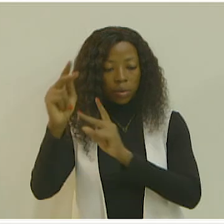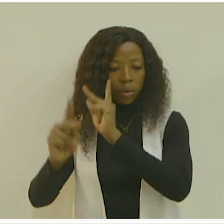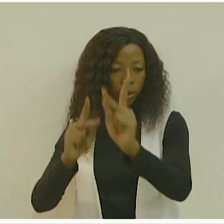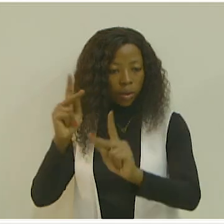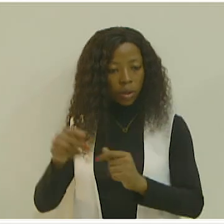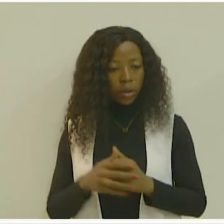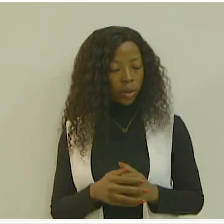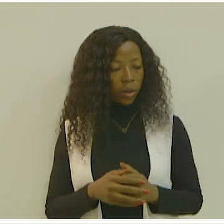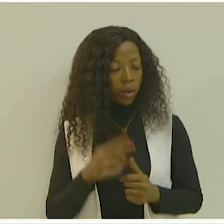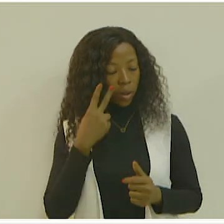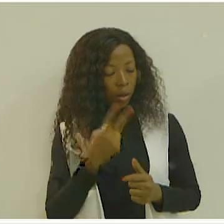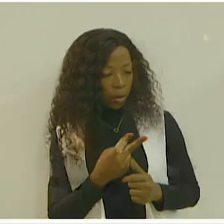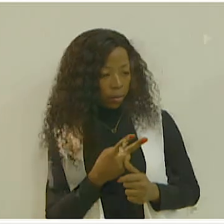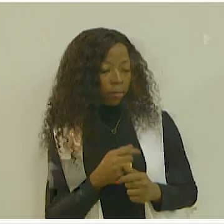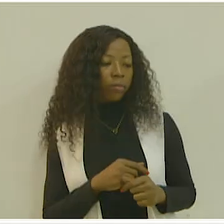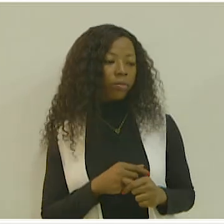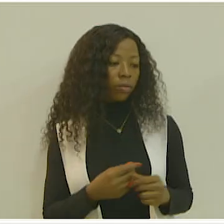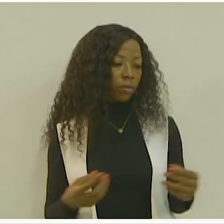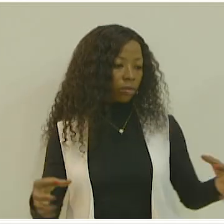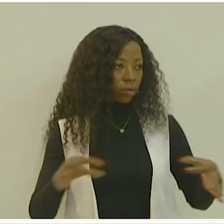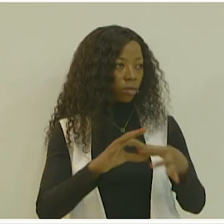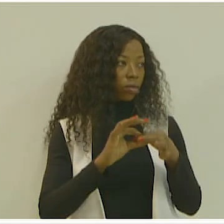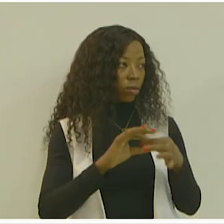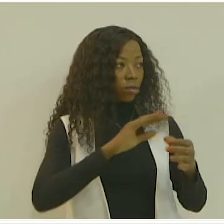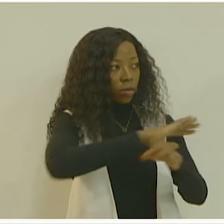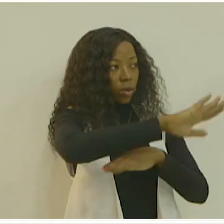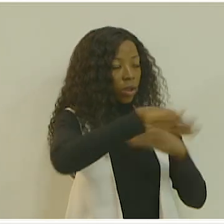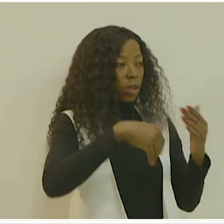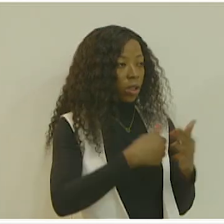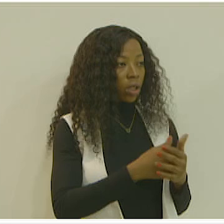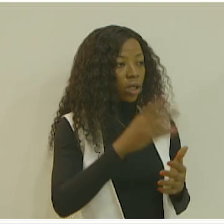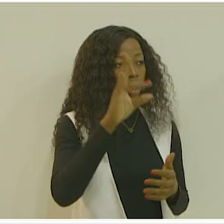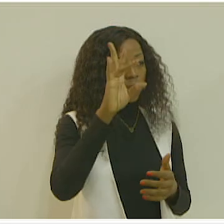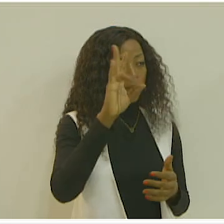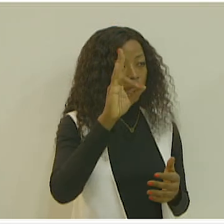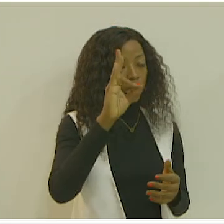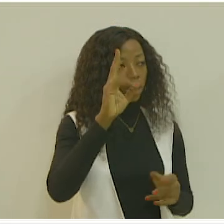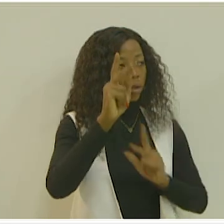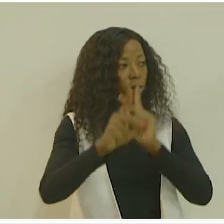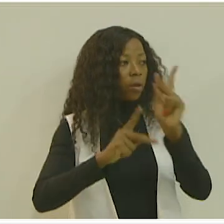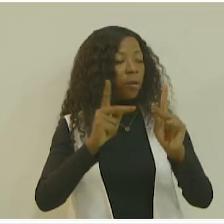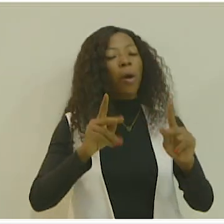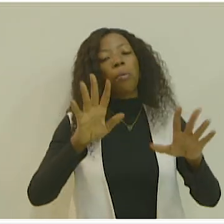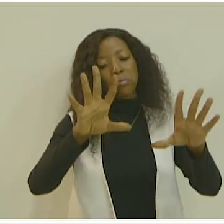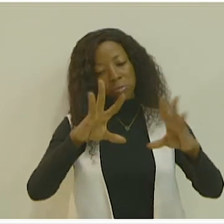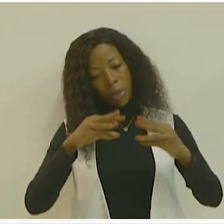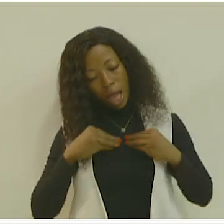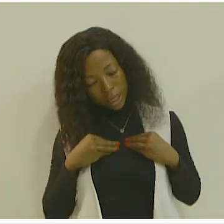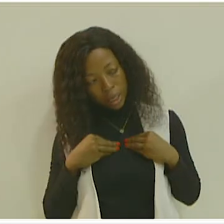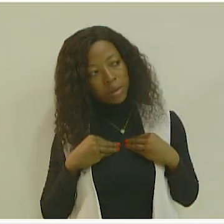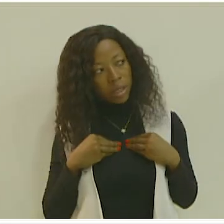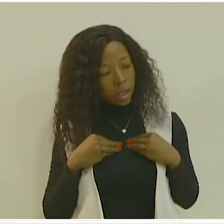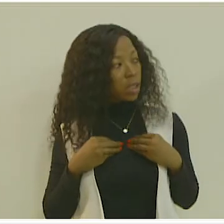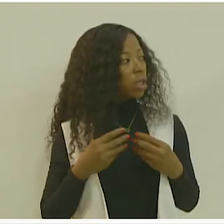need for more inclusivity and more participation, it decided to approve all the 7 nominees with consent. So therefore, the company brother say, because they